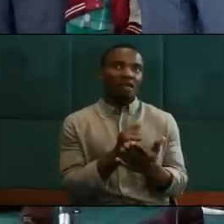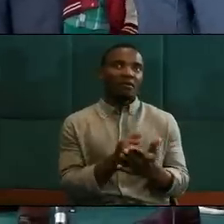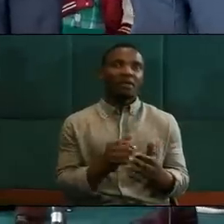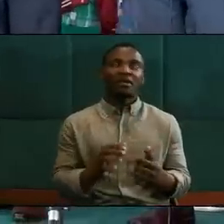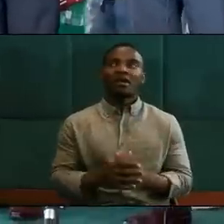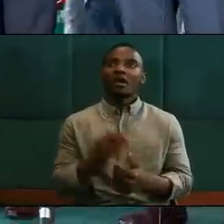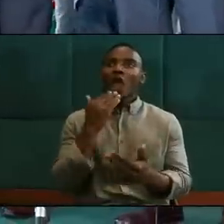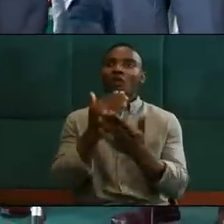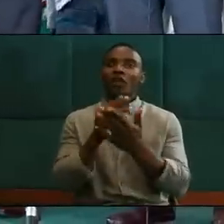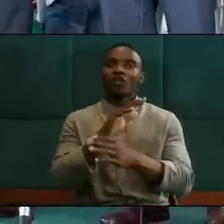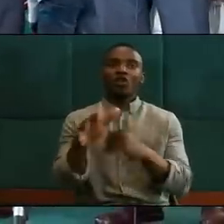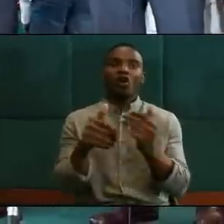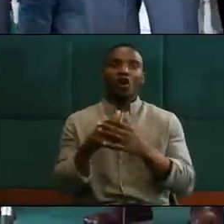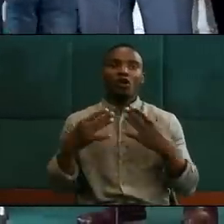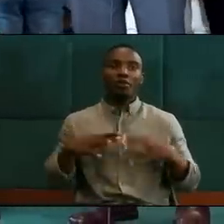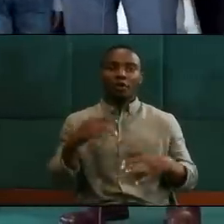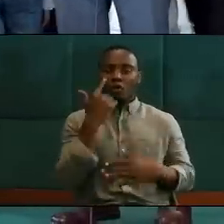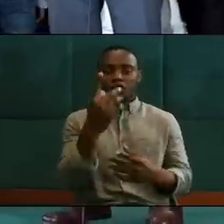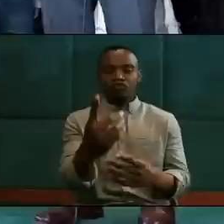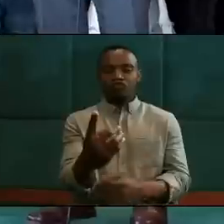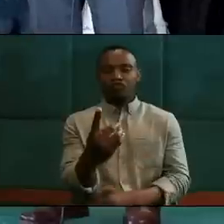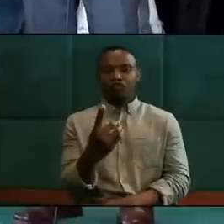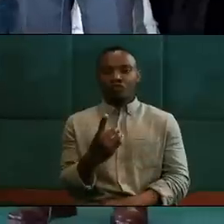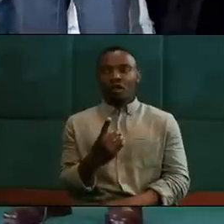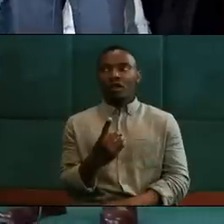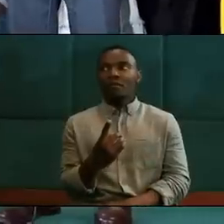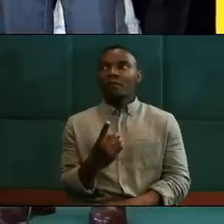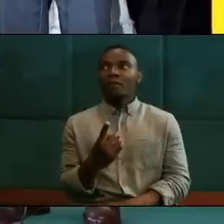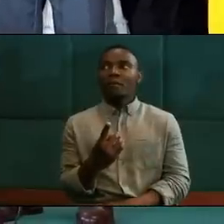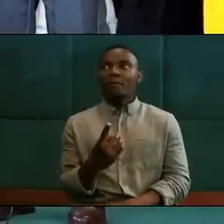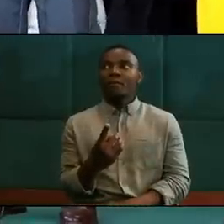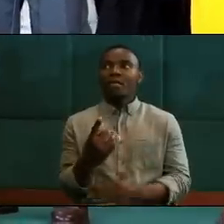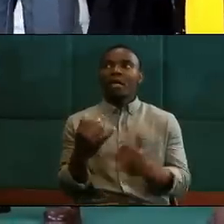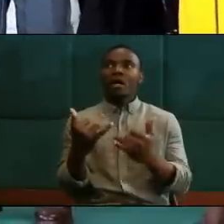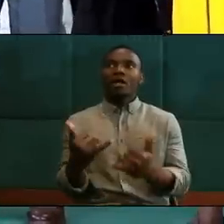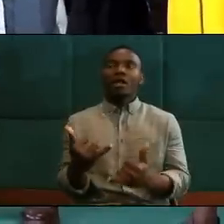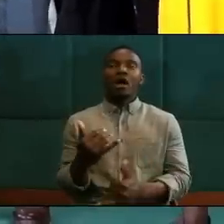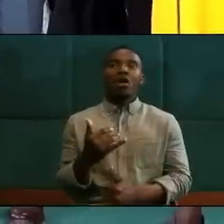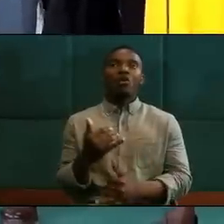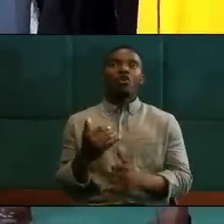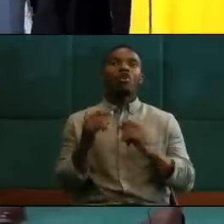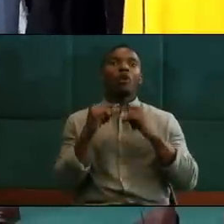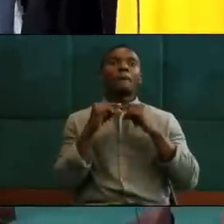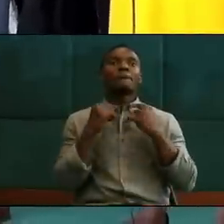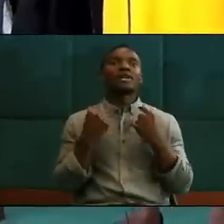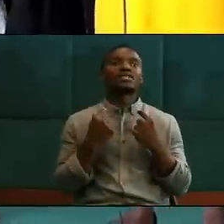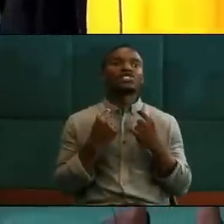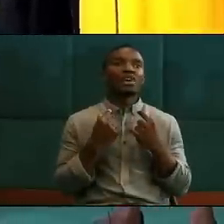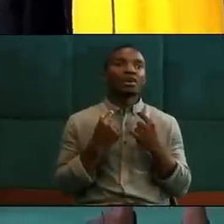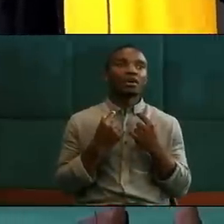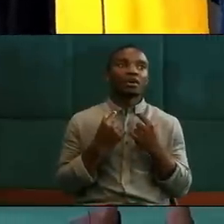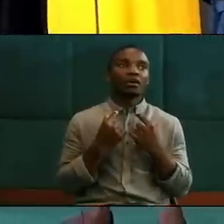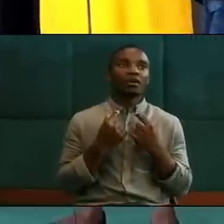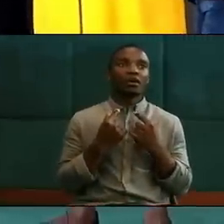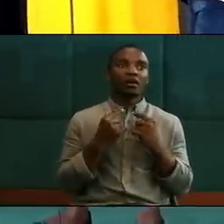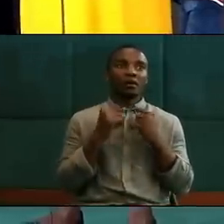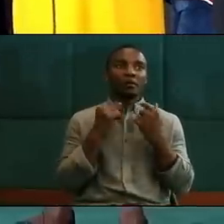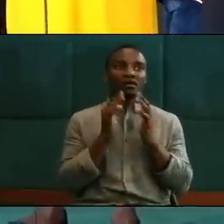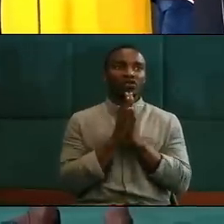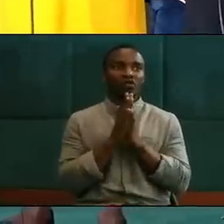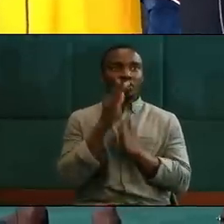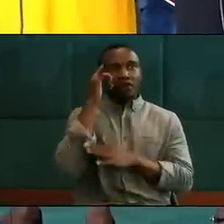those who have come forward. I'm going to hand over to my host pastor to pray for